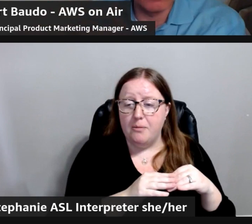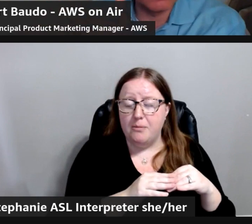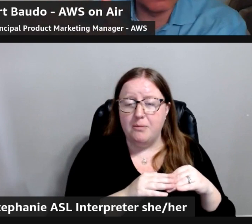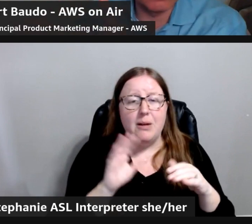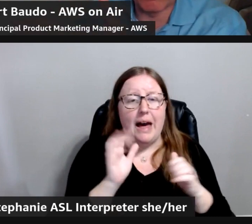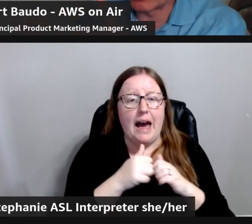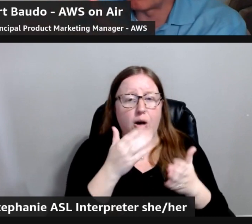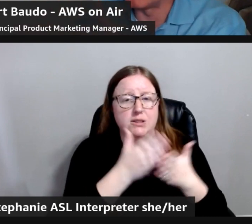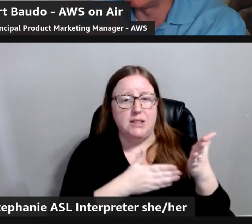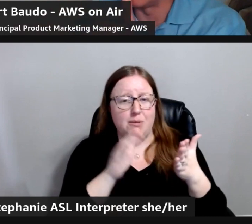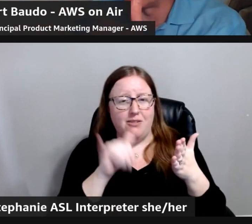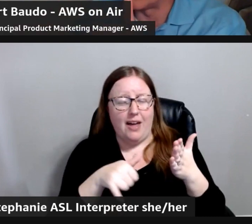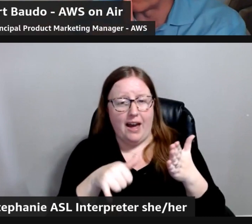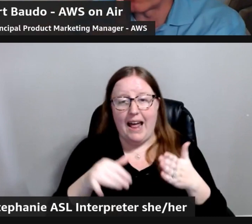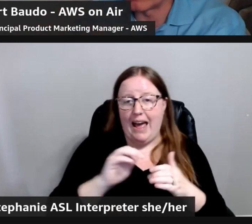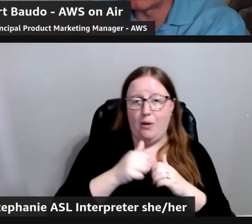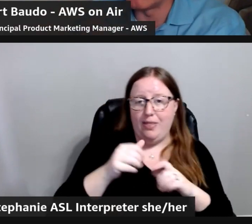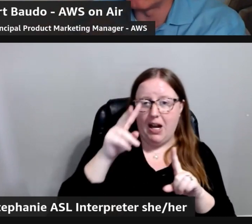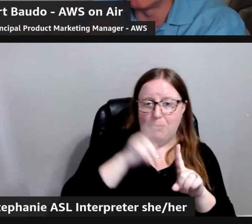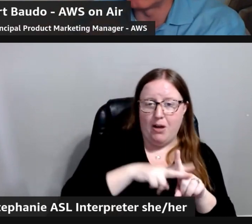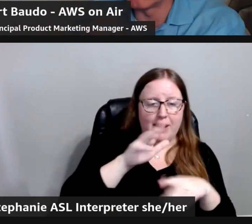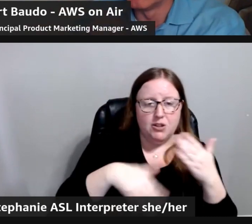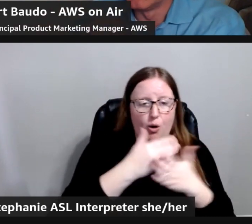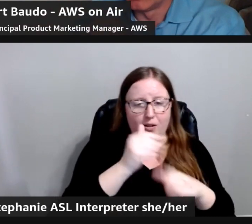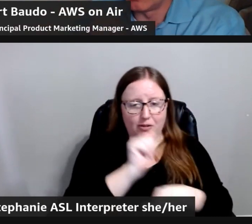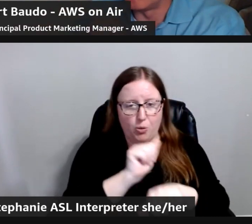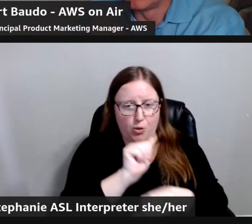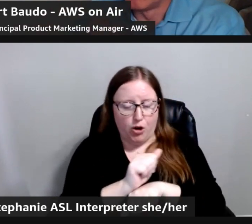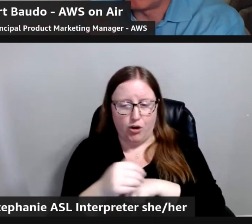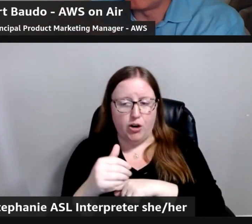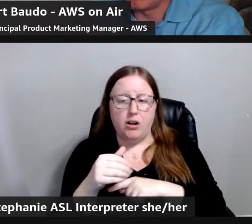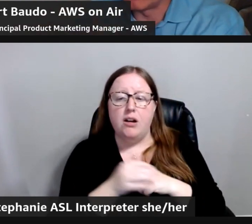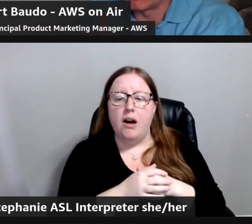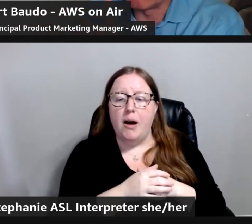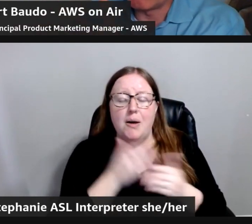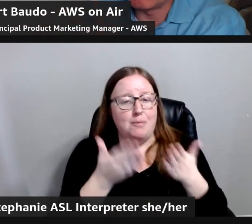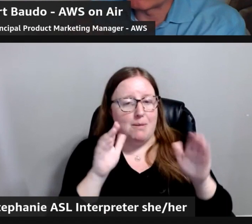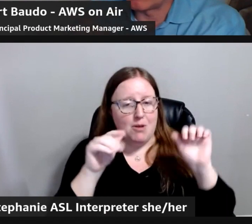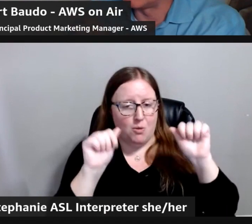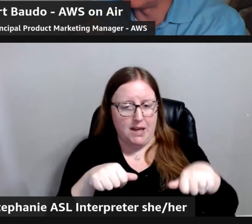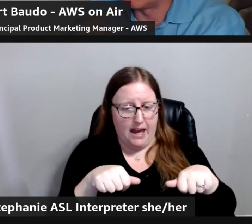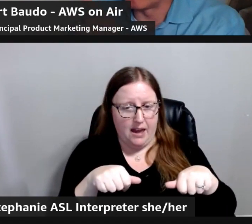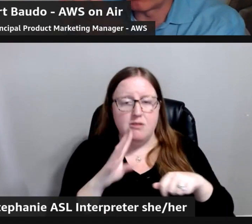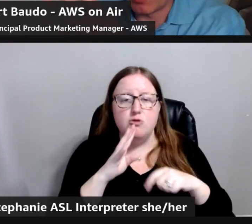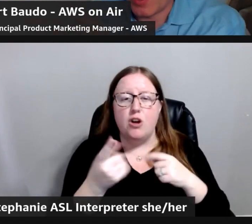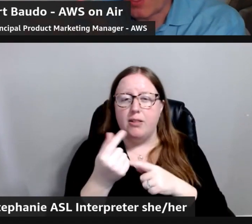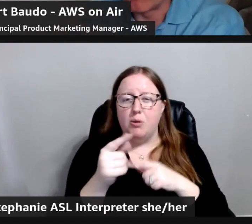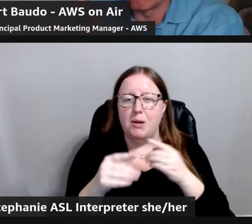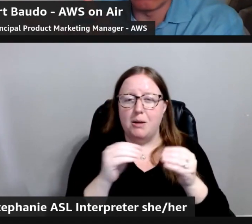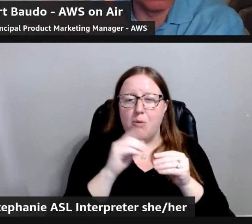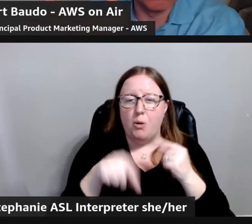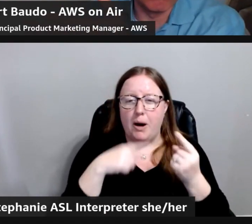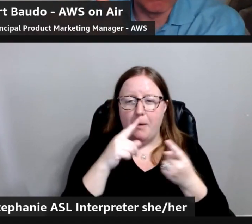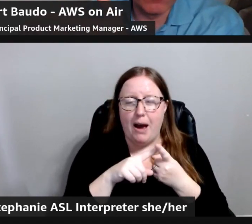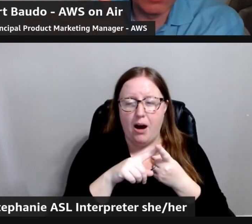some of this is the applicability, all of the work that you do here. Maybe you can talk a little bit more